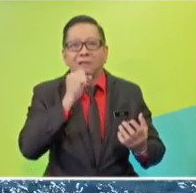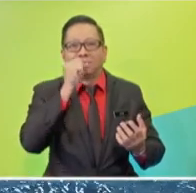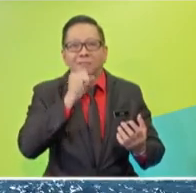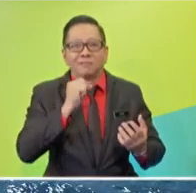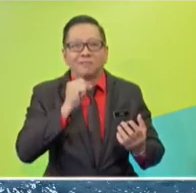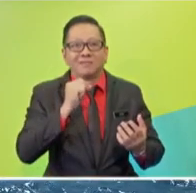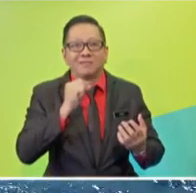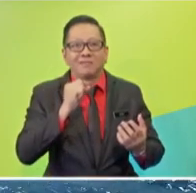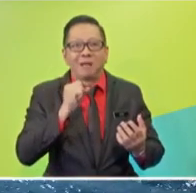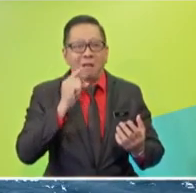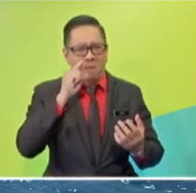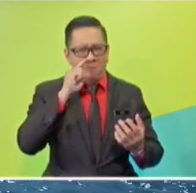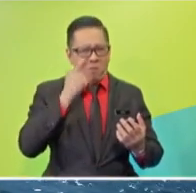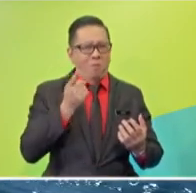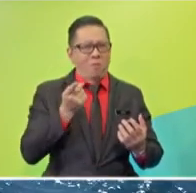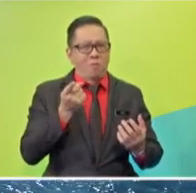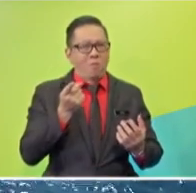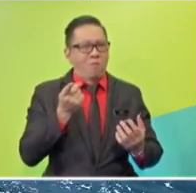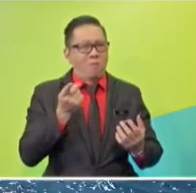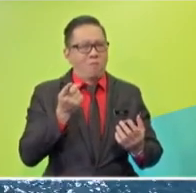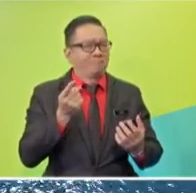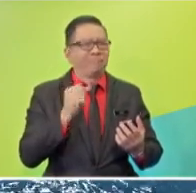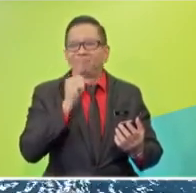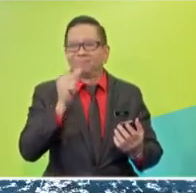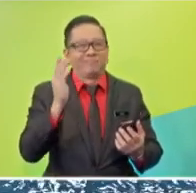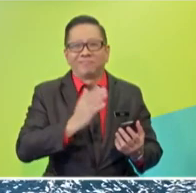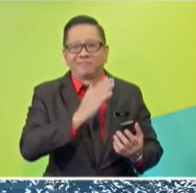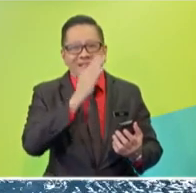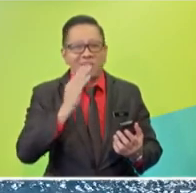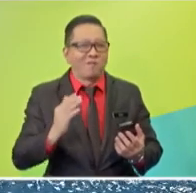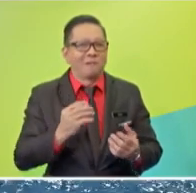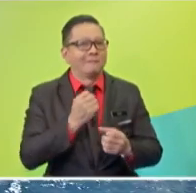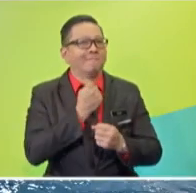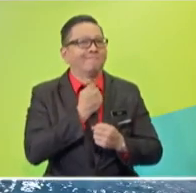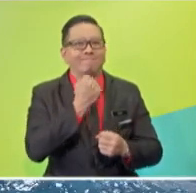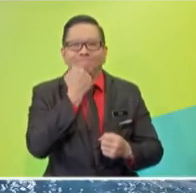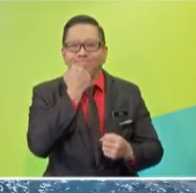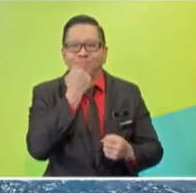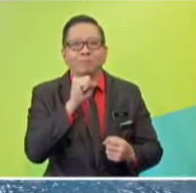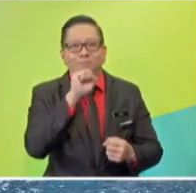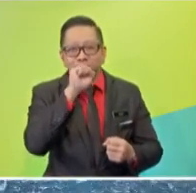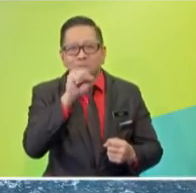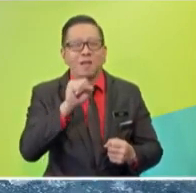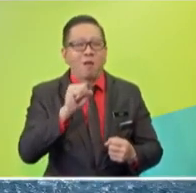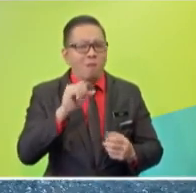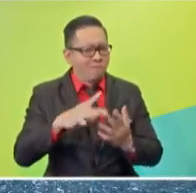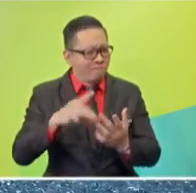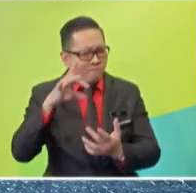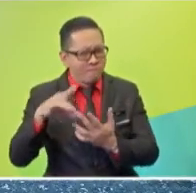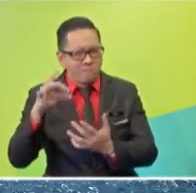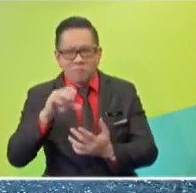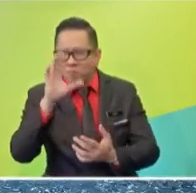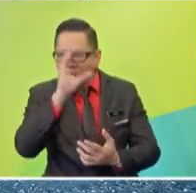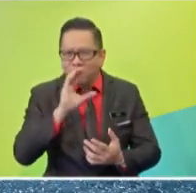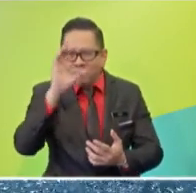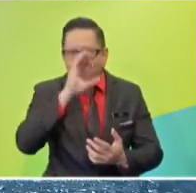ever get bored of ice cream? Never. I love the challenge of finding the best flavors. I know